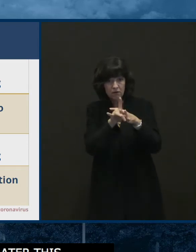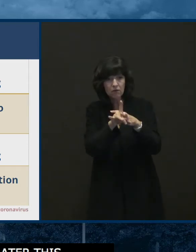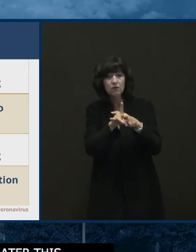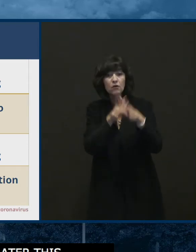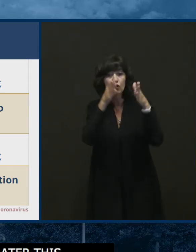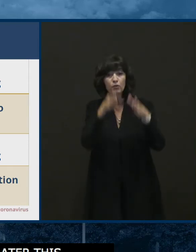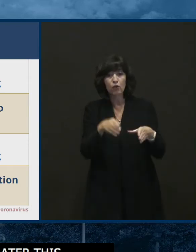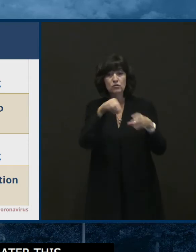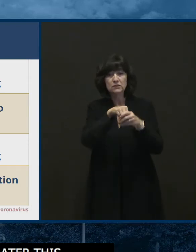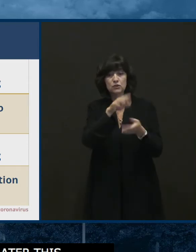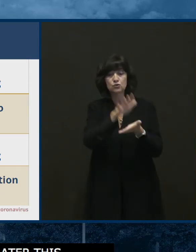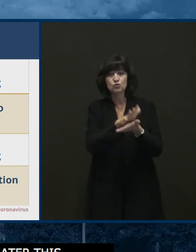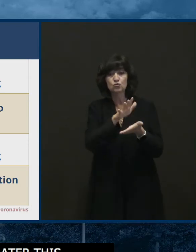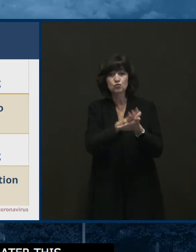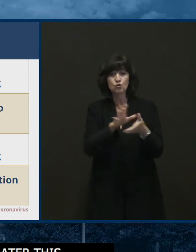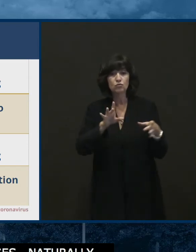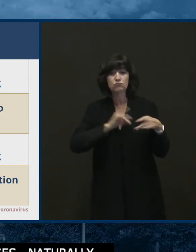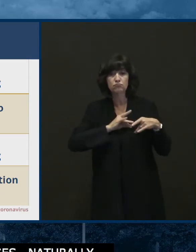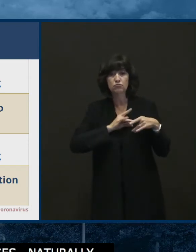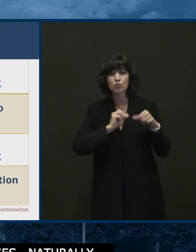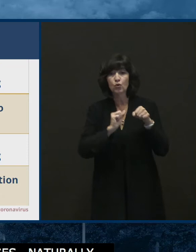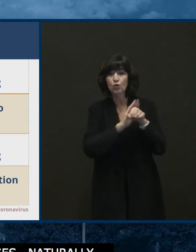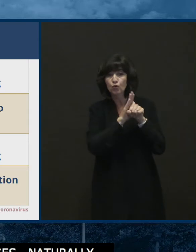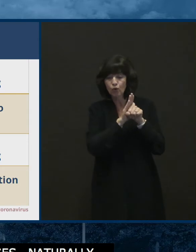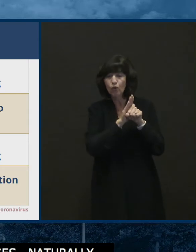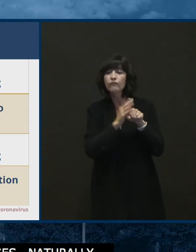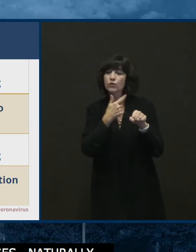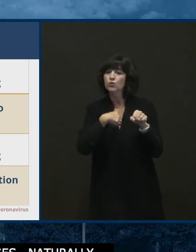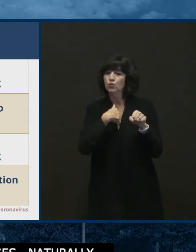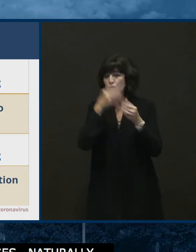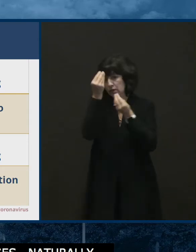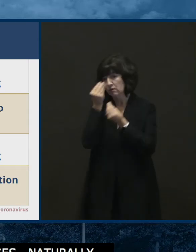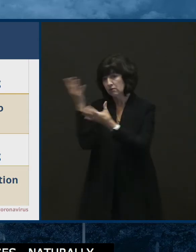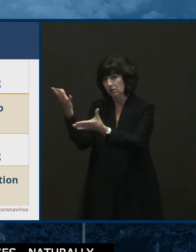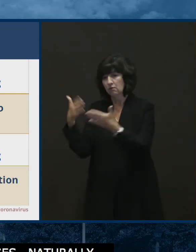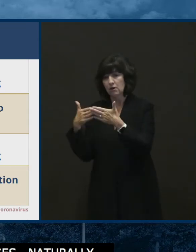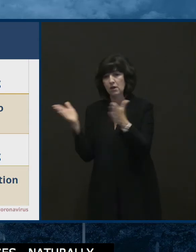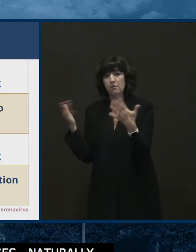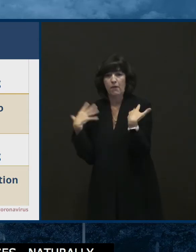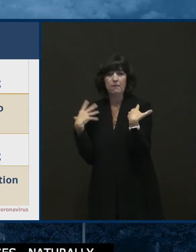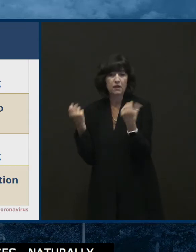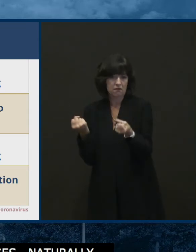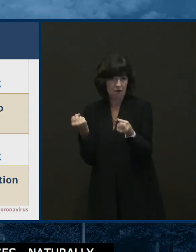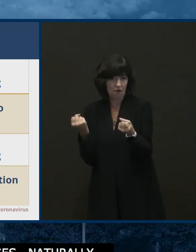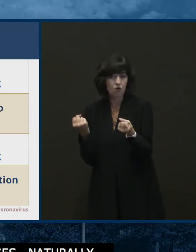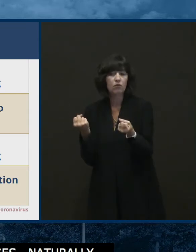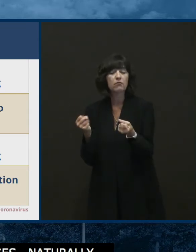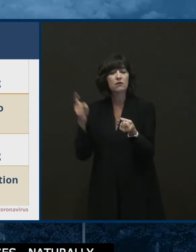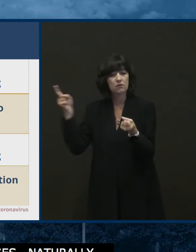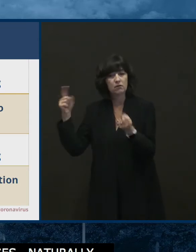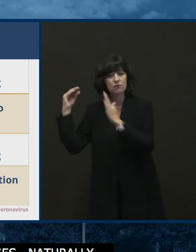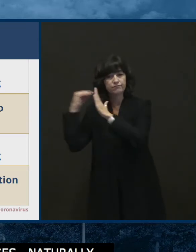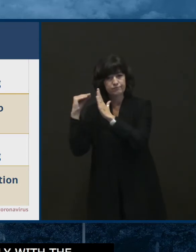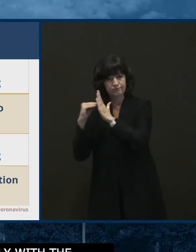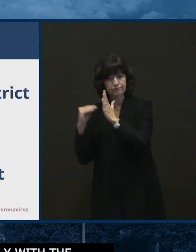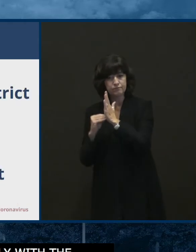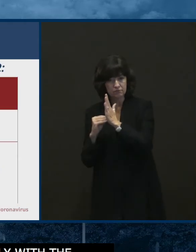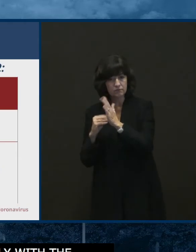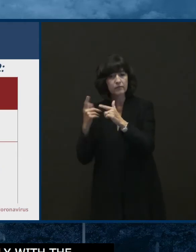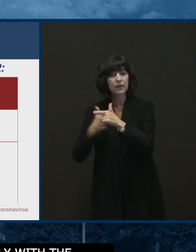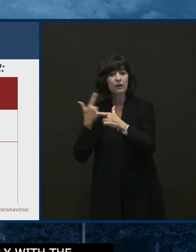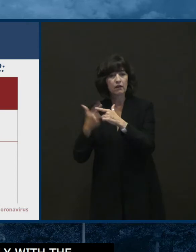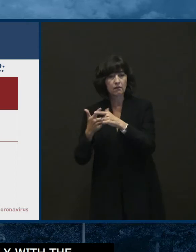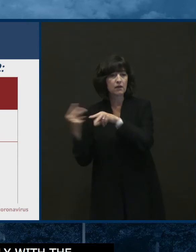Health, who is tracking, and as you could see earlier or hear earlier today, publicly reporting on COVID cases among our students and